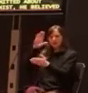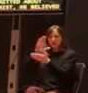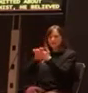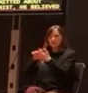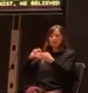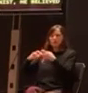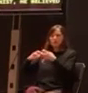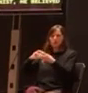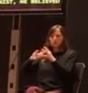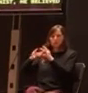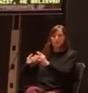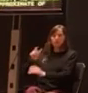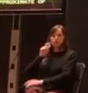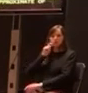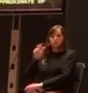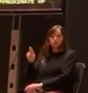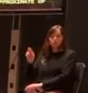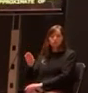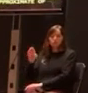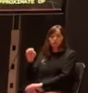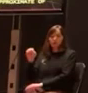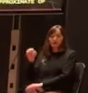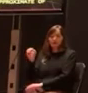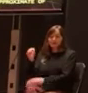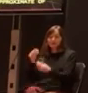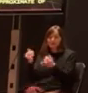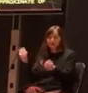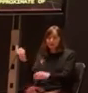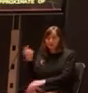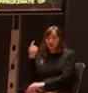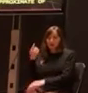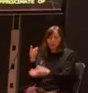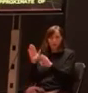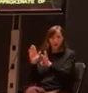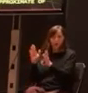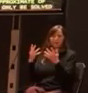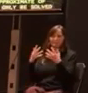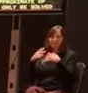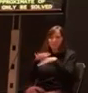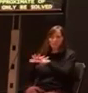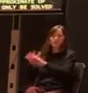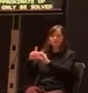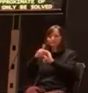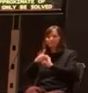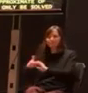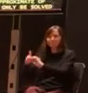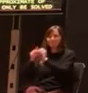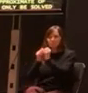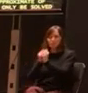could only be solved through integrated efforts.